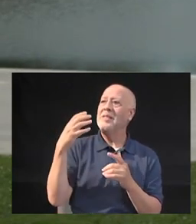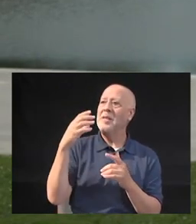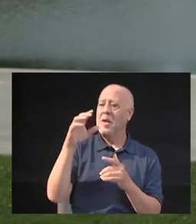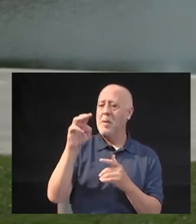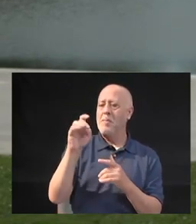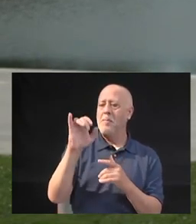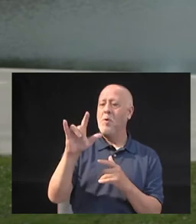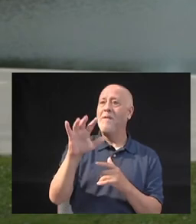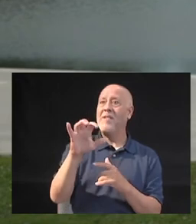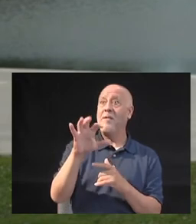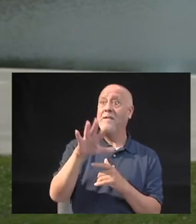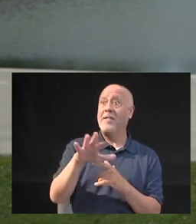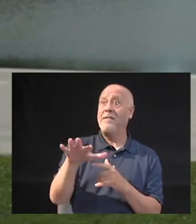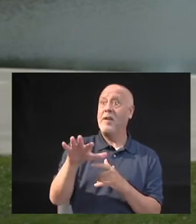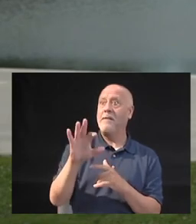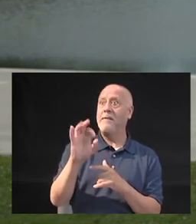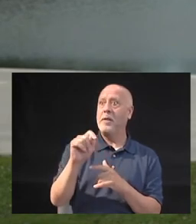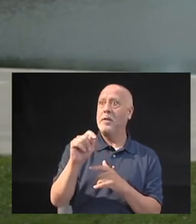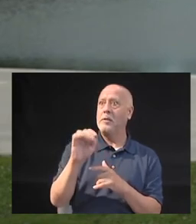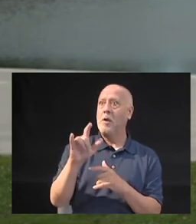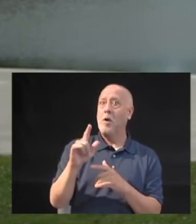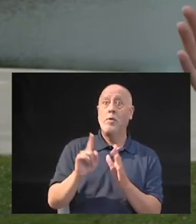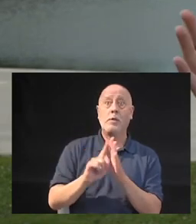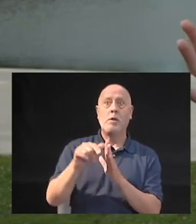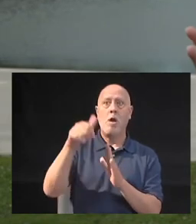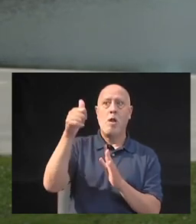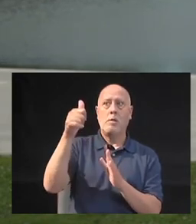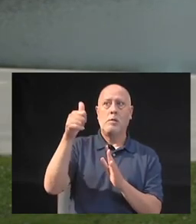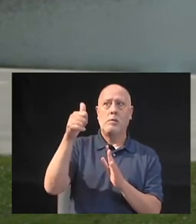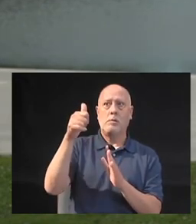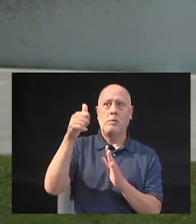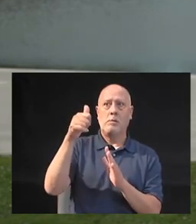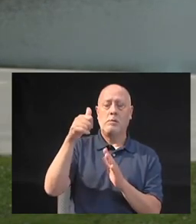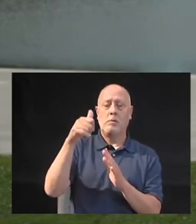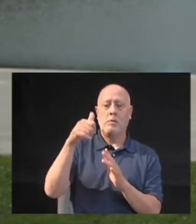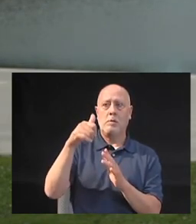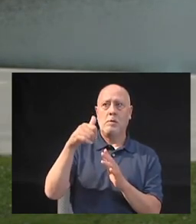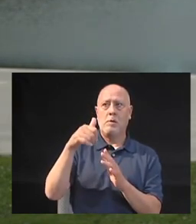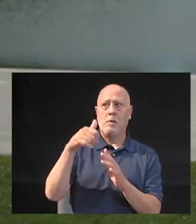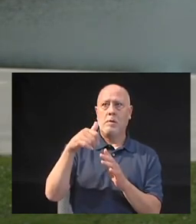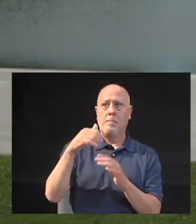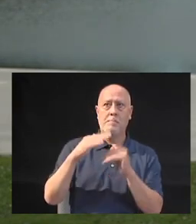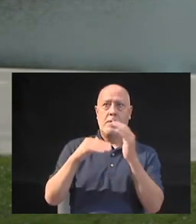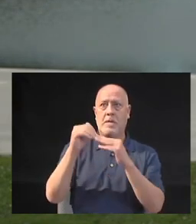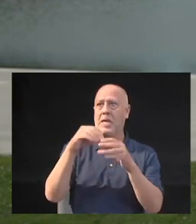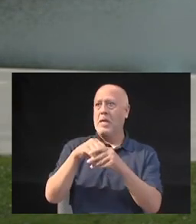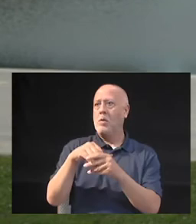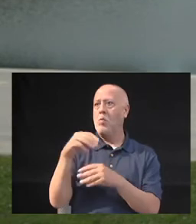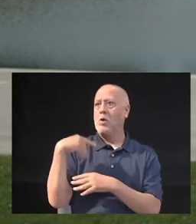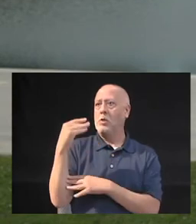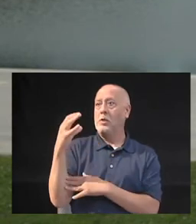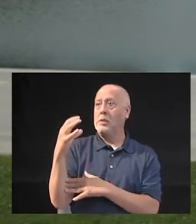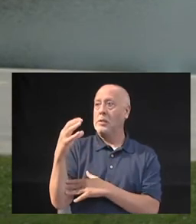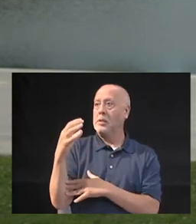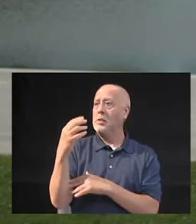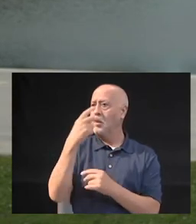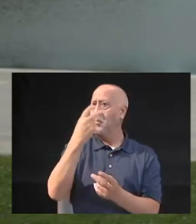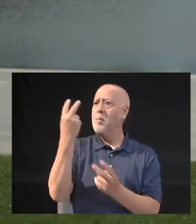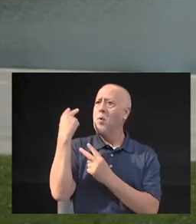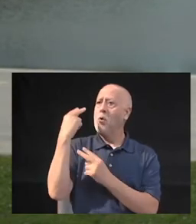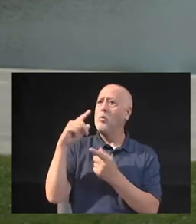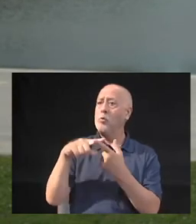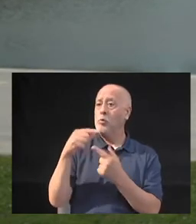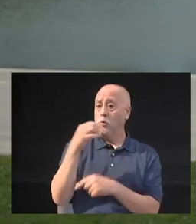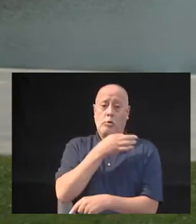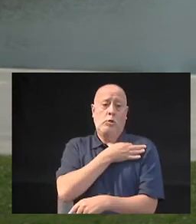555 feet tall, tallest structure in Washington outside of a radio tower. It is the memorial to General